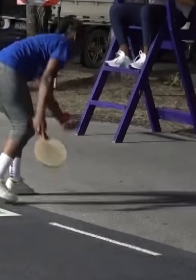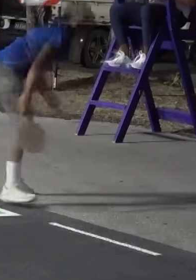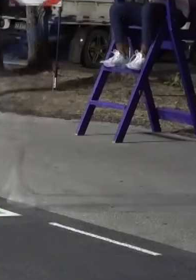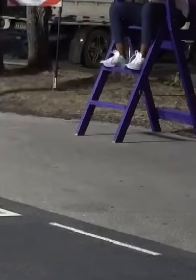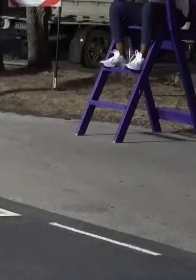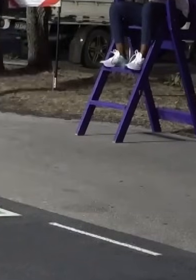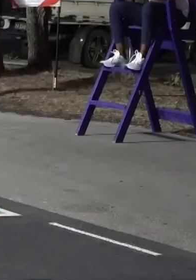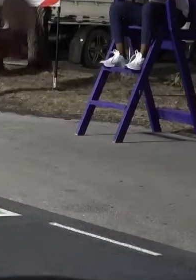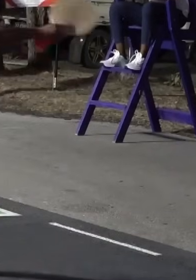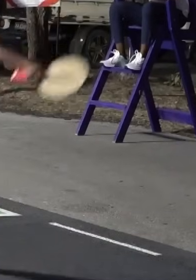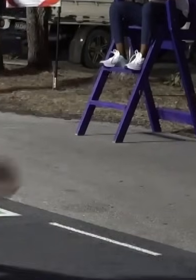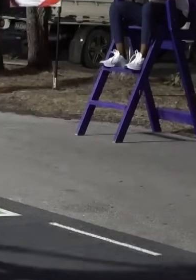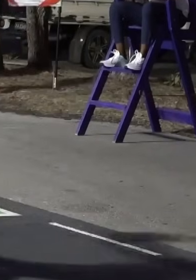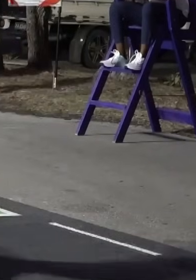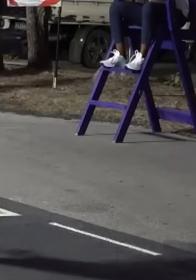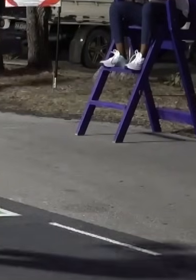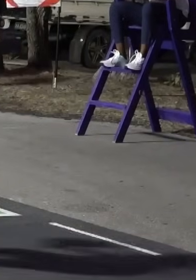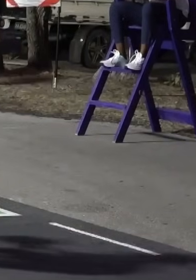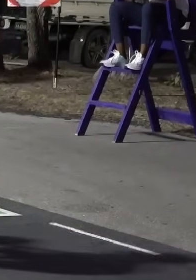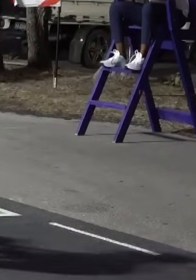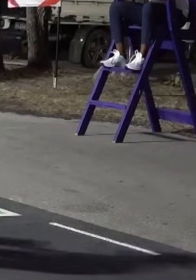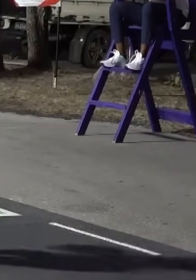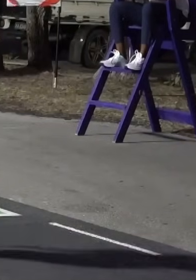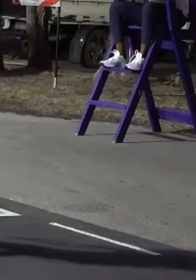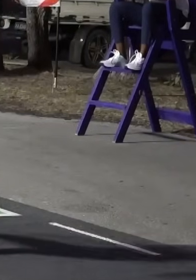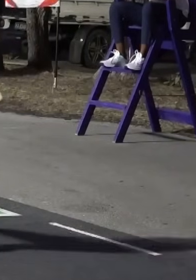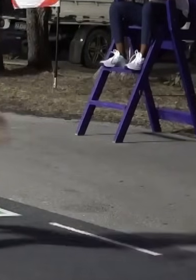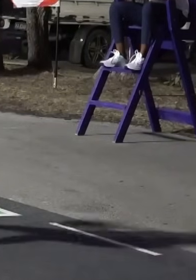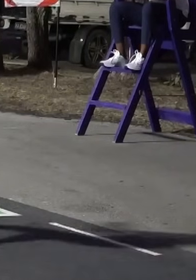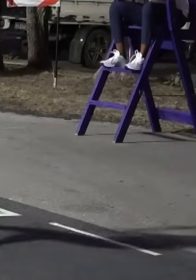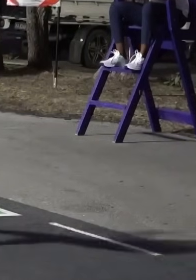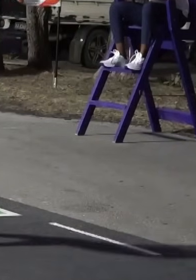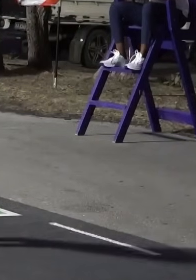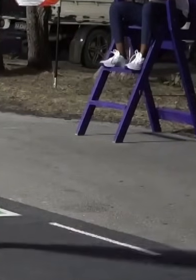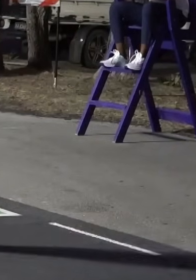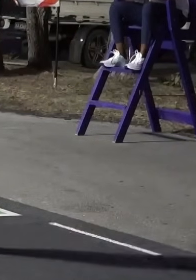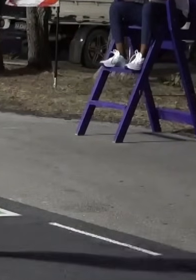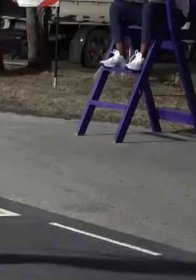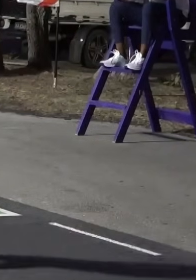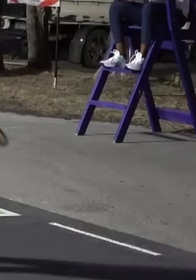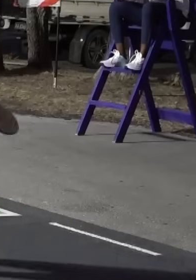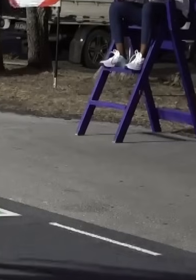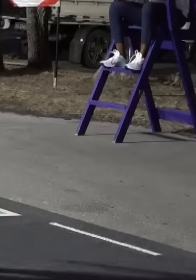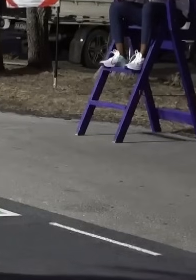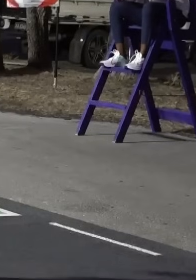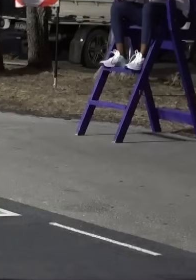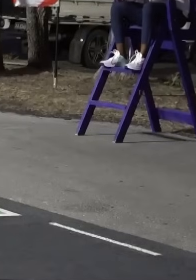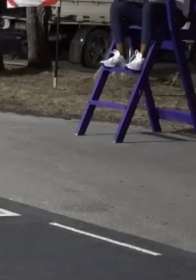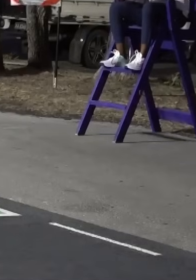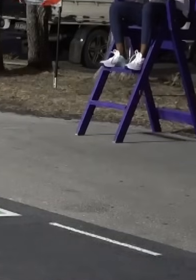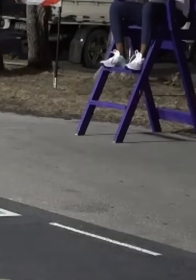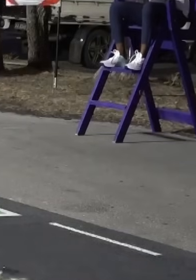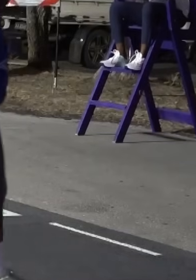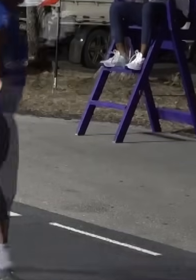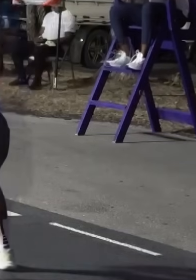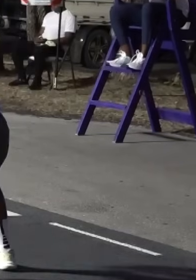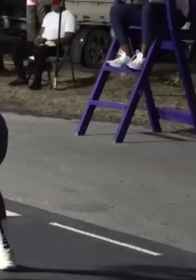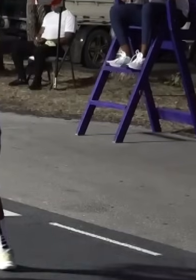answer. Ashby now forced to show her skill and ability, but on this occasion, hits it